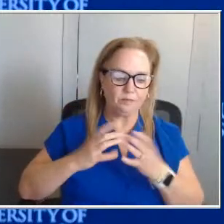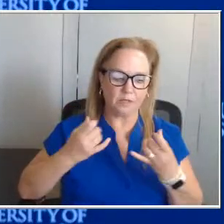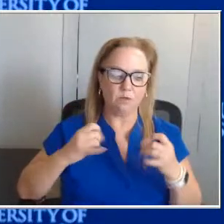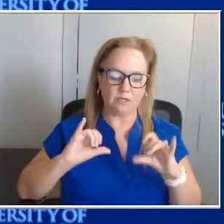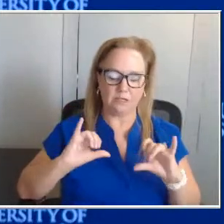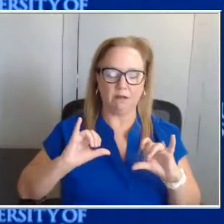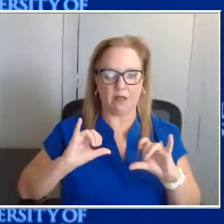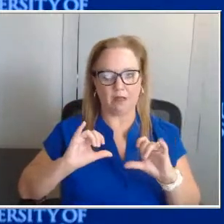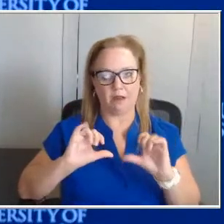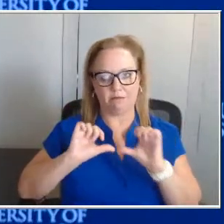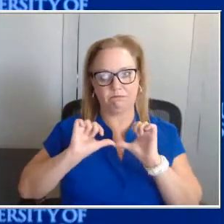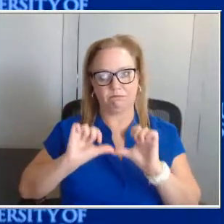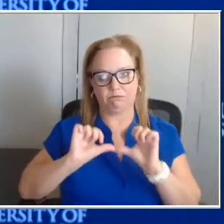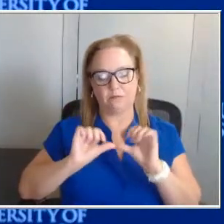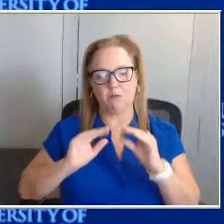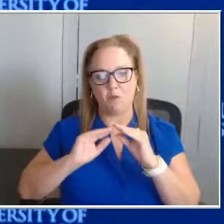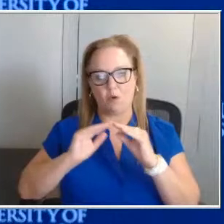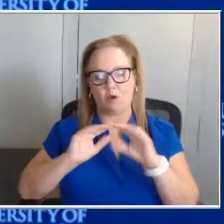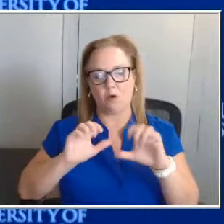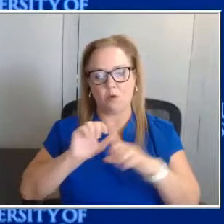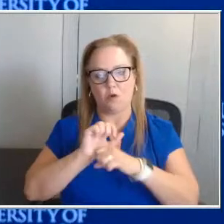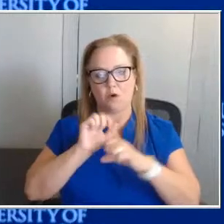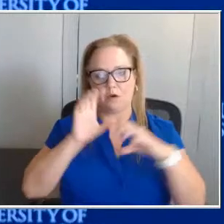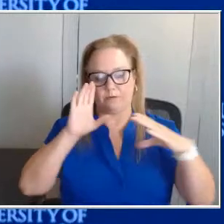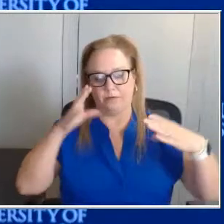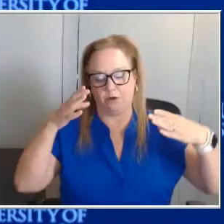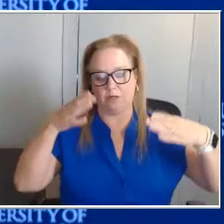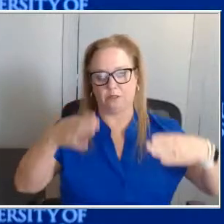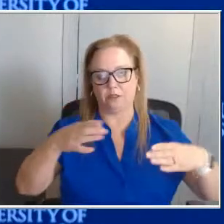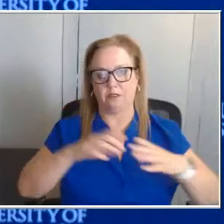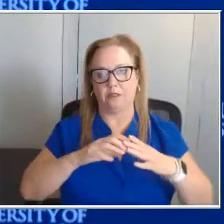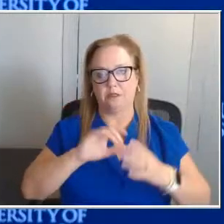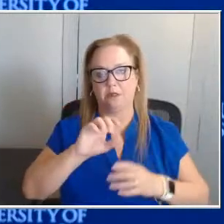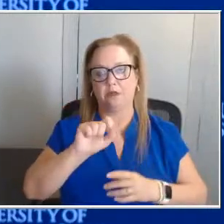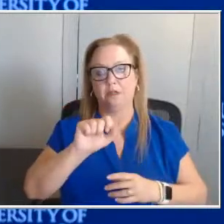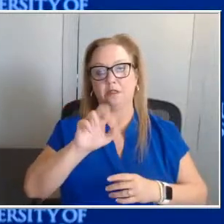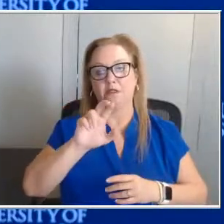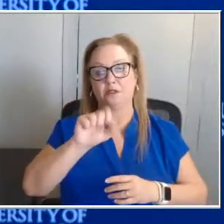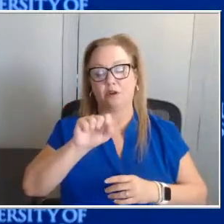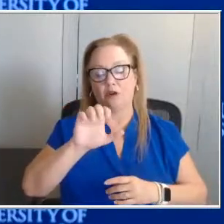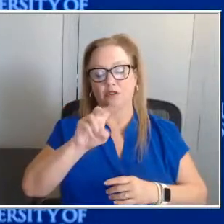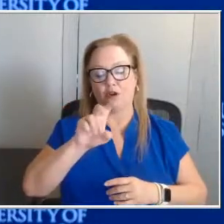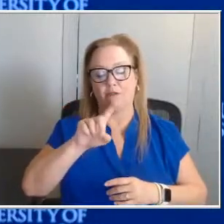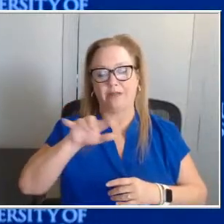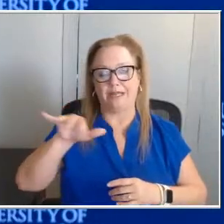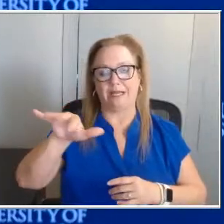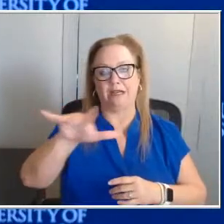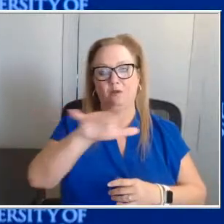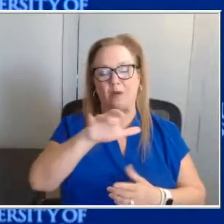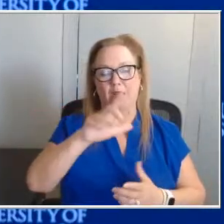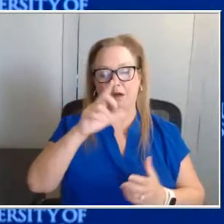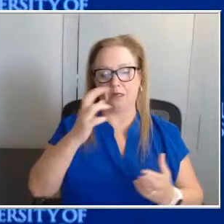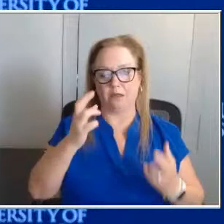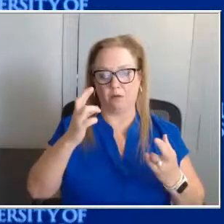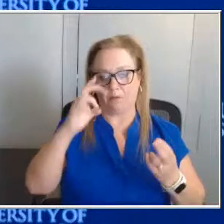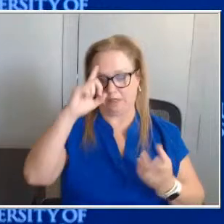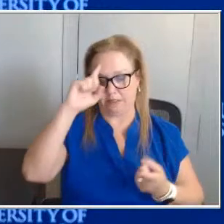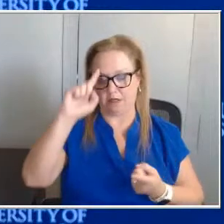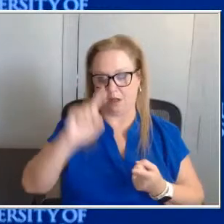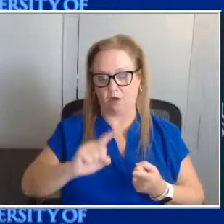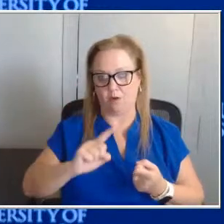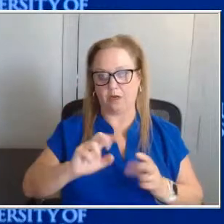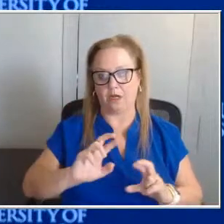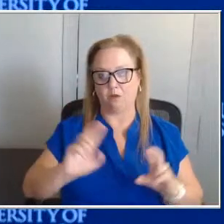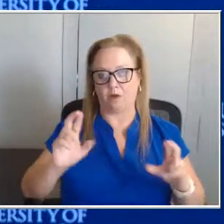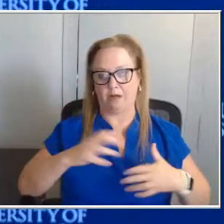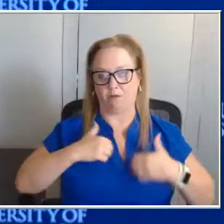go. We are hoping that the circulation of SARS-CoV-2 is going to continue to be low. We know we are getting ready for